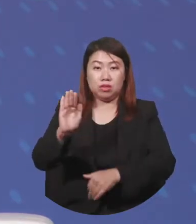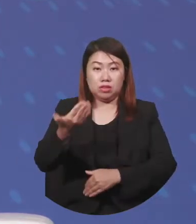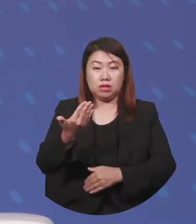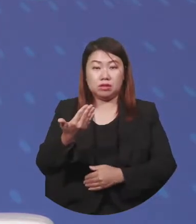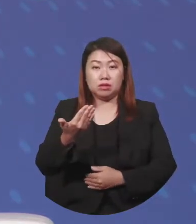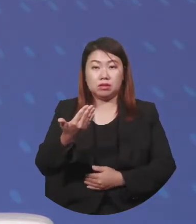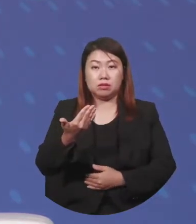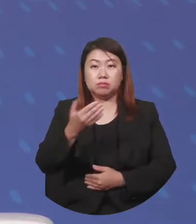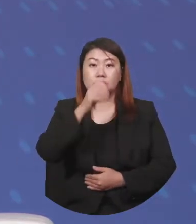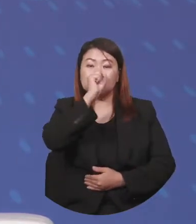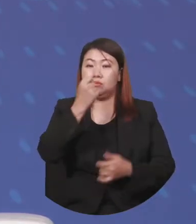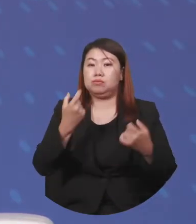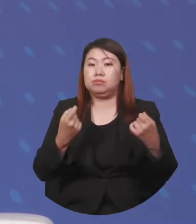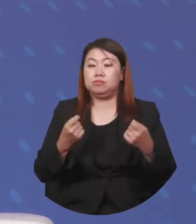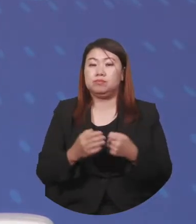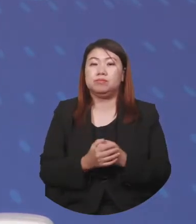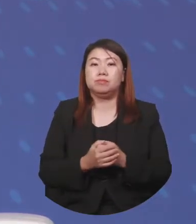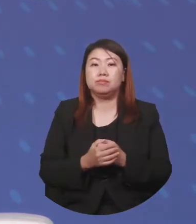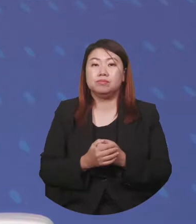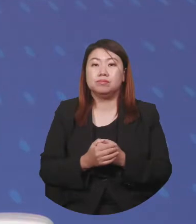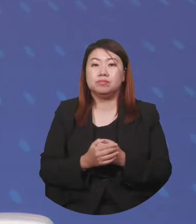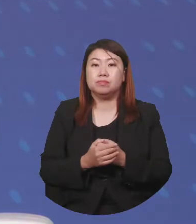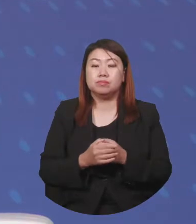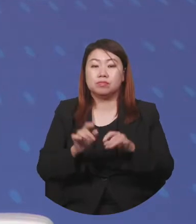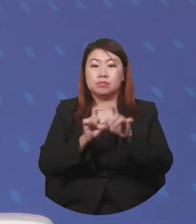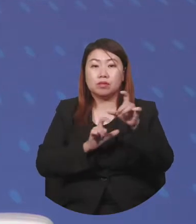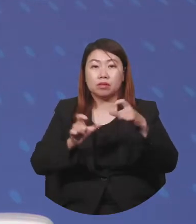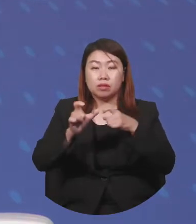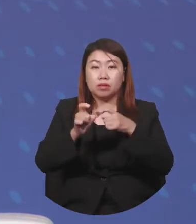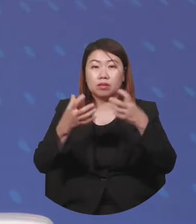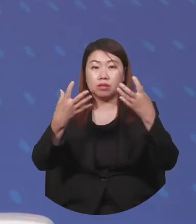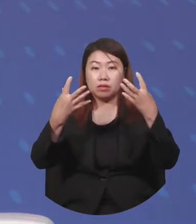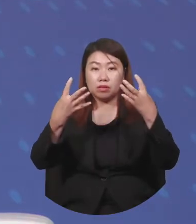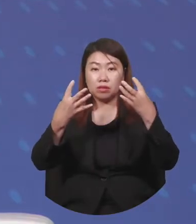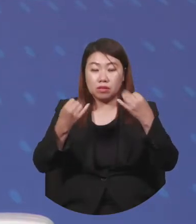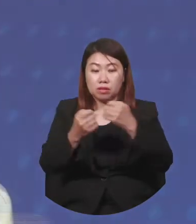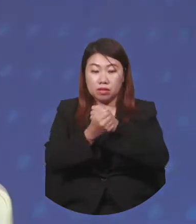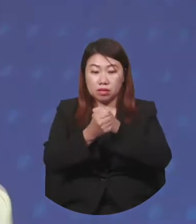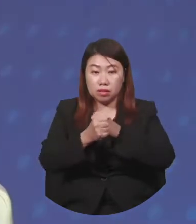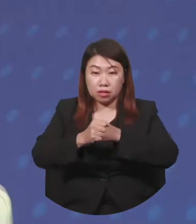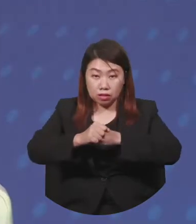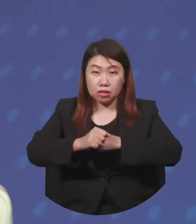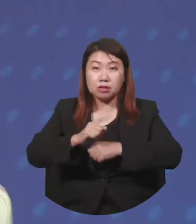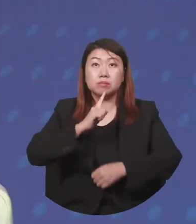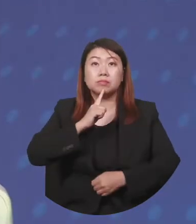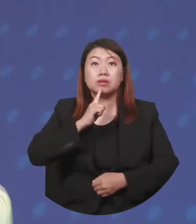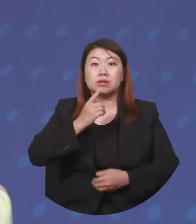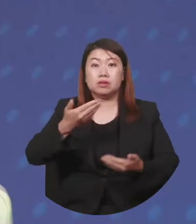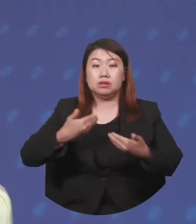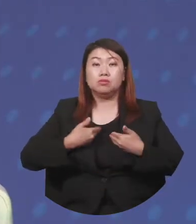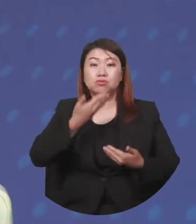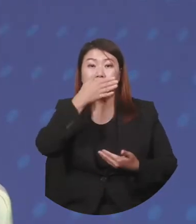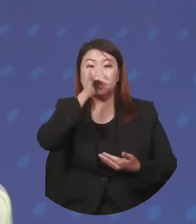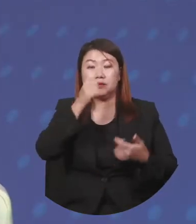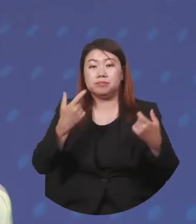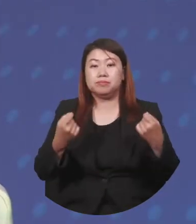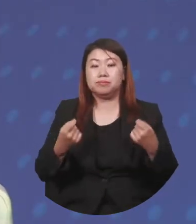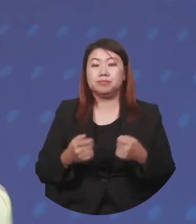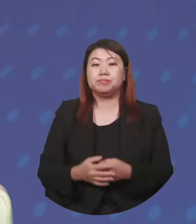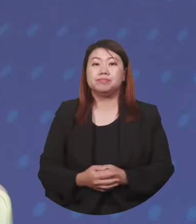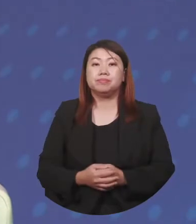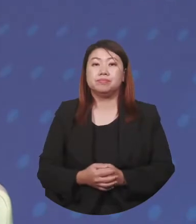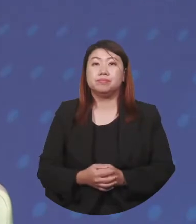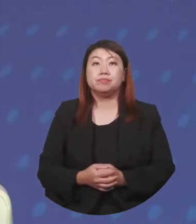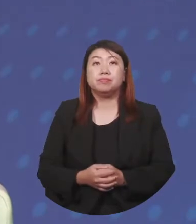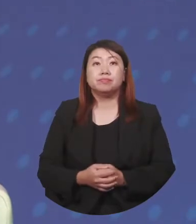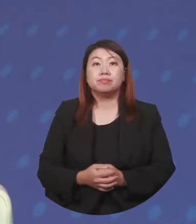cooperation. Thank you so much. Braga, over to you. Thank you very much. And again, I'm